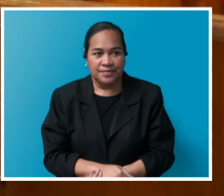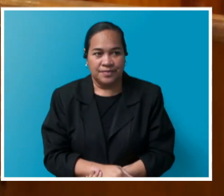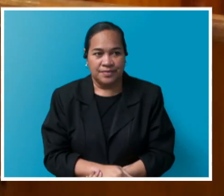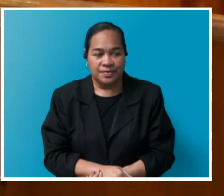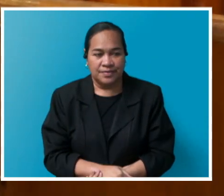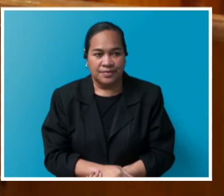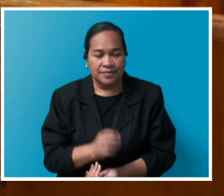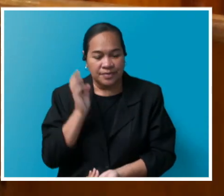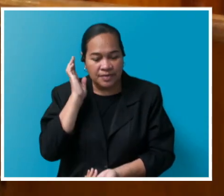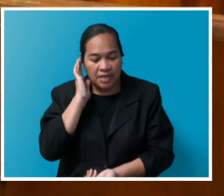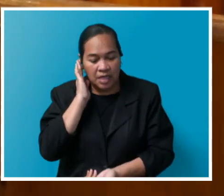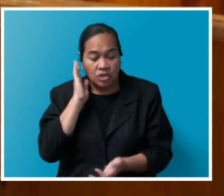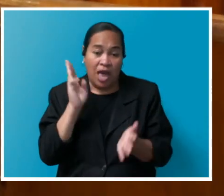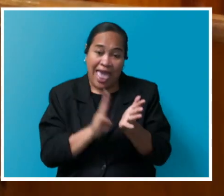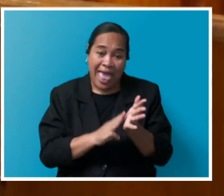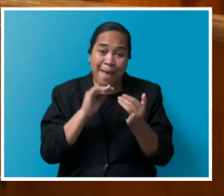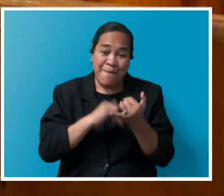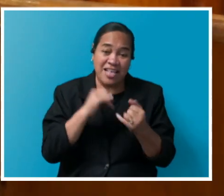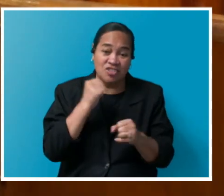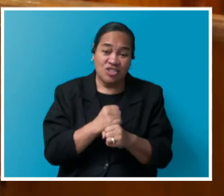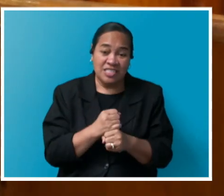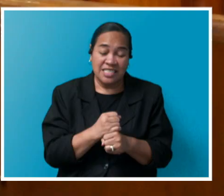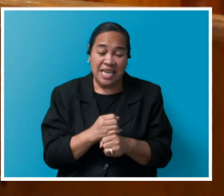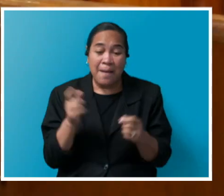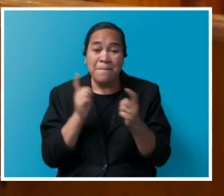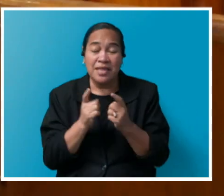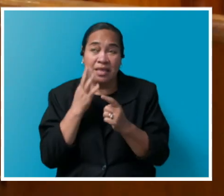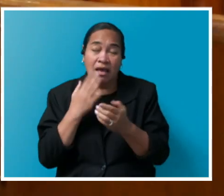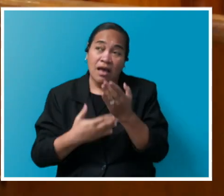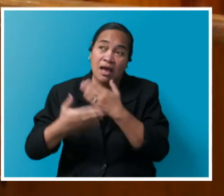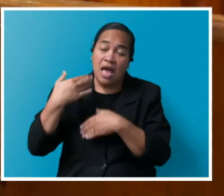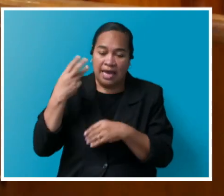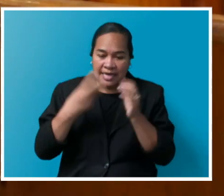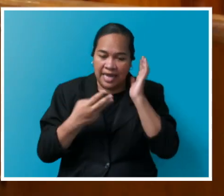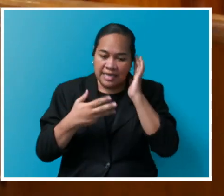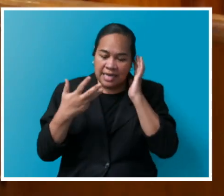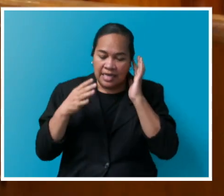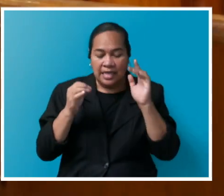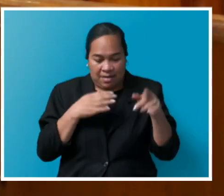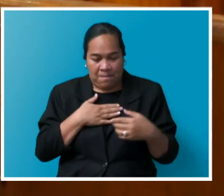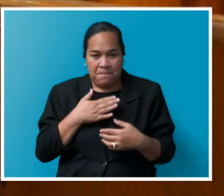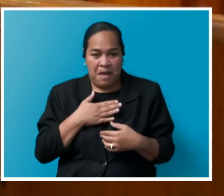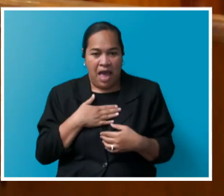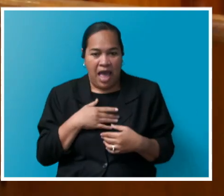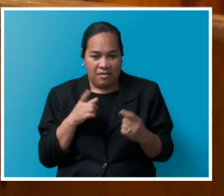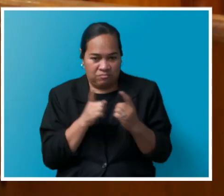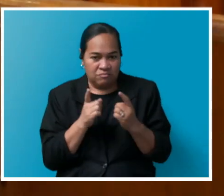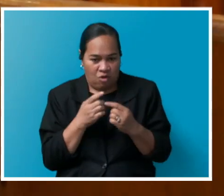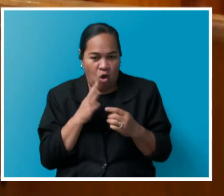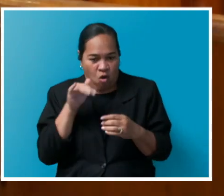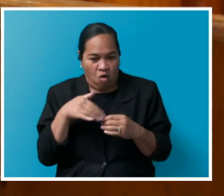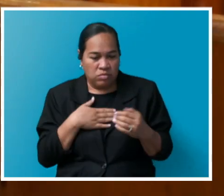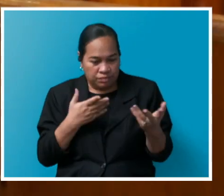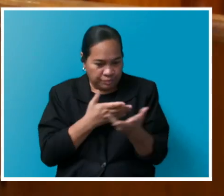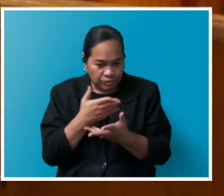An MSG meeting in the 1990s was held on my estate in Punmalebo, where we consolidated this trade